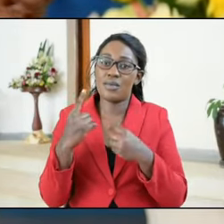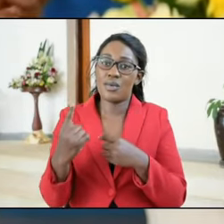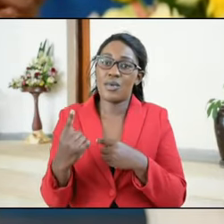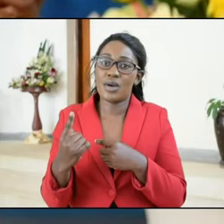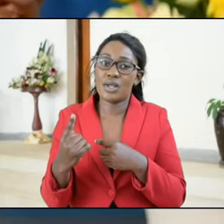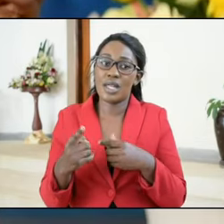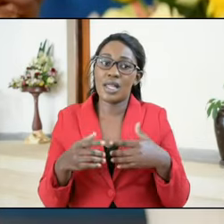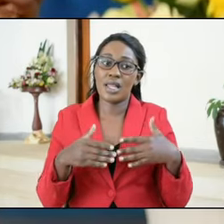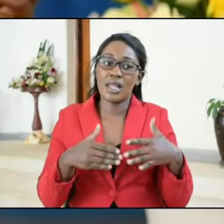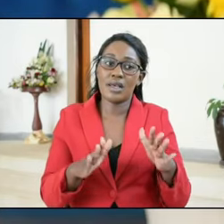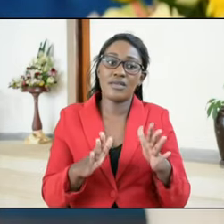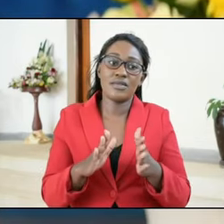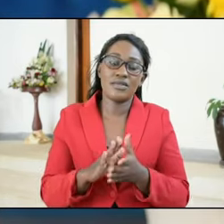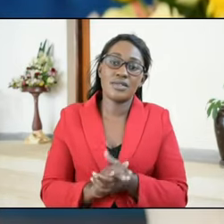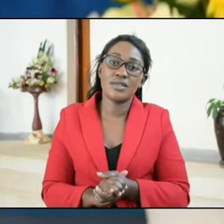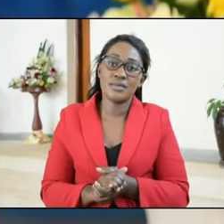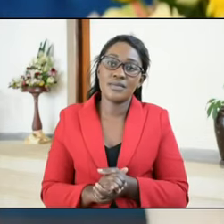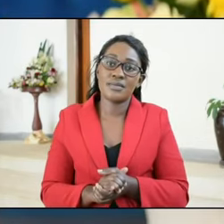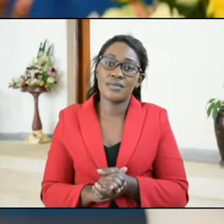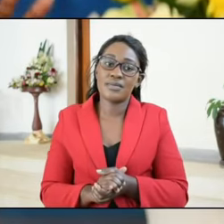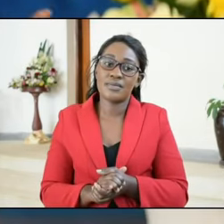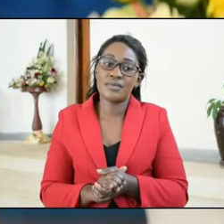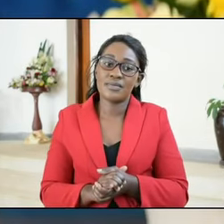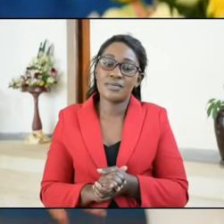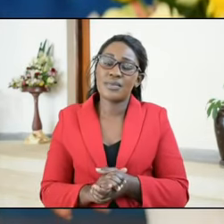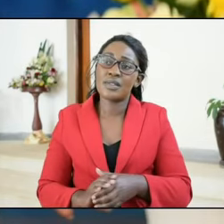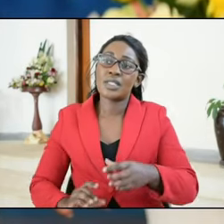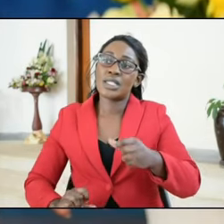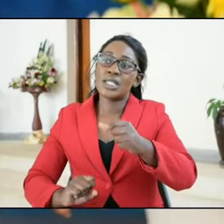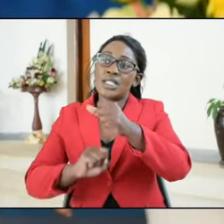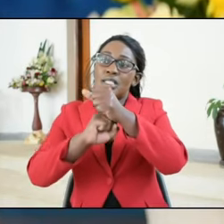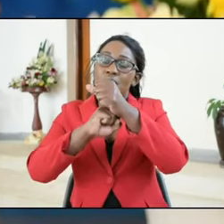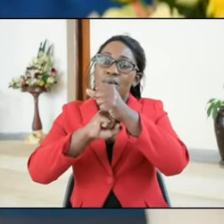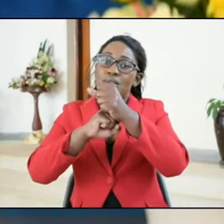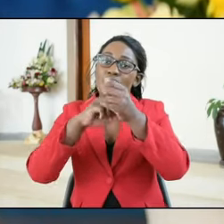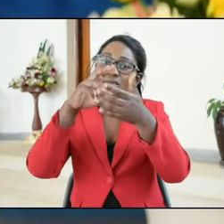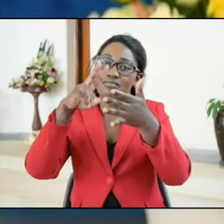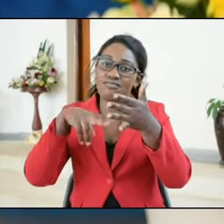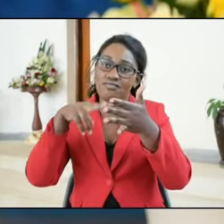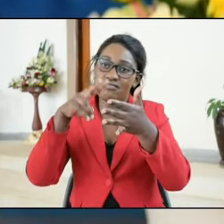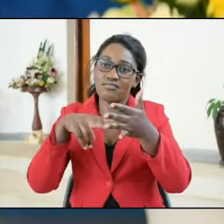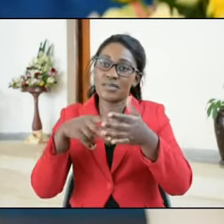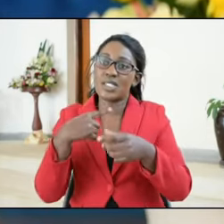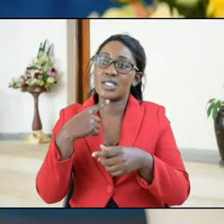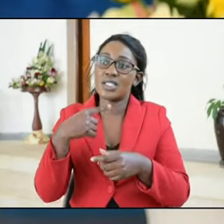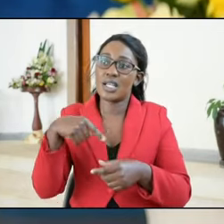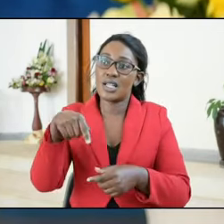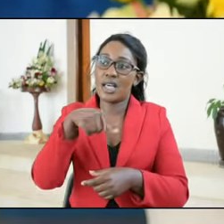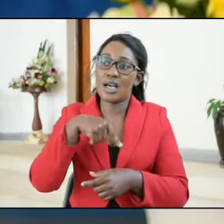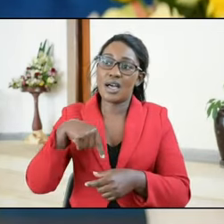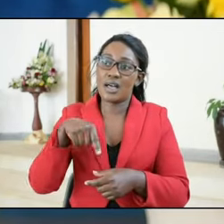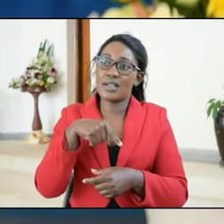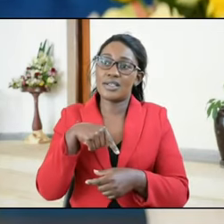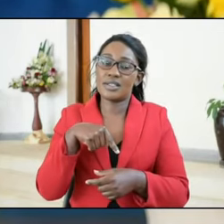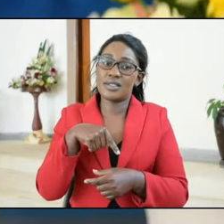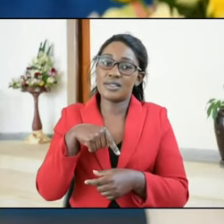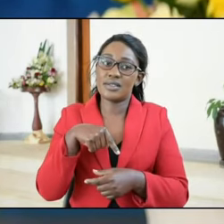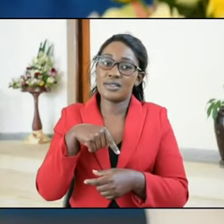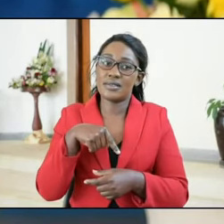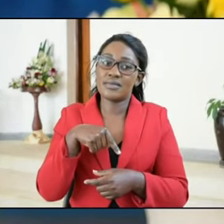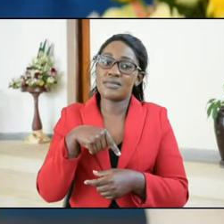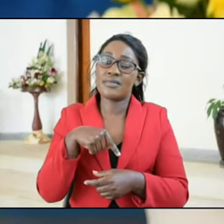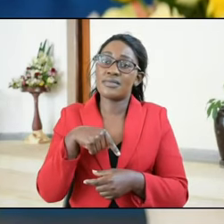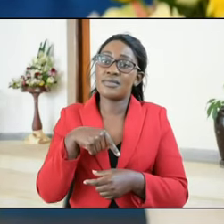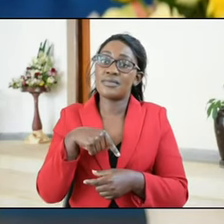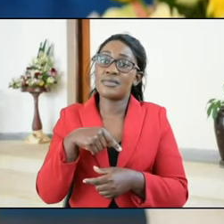is left. Is there any other supporting scripture that would tell us that this actually is what forms